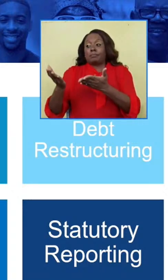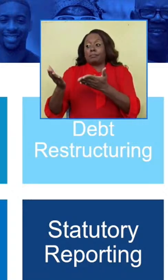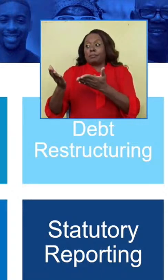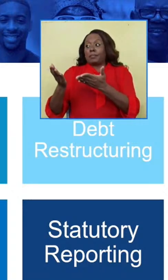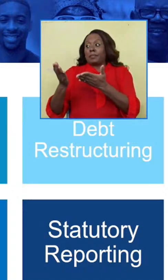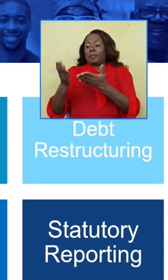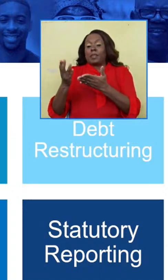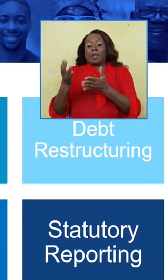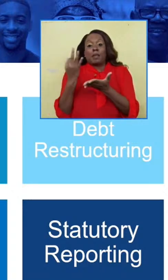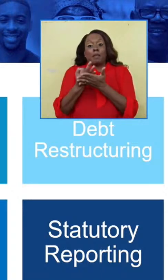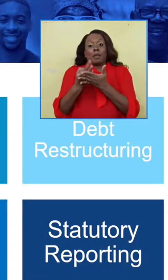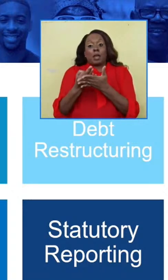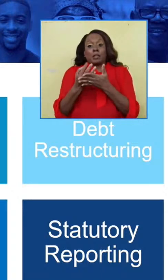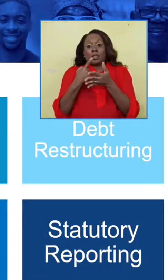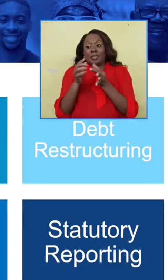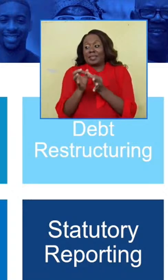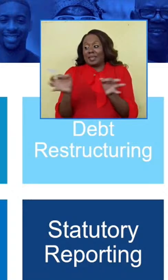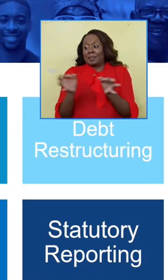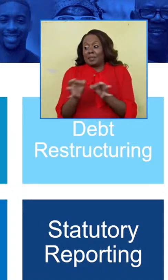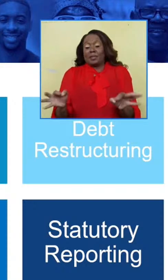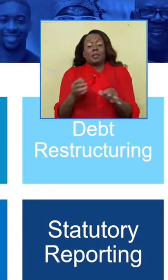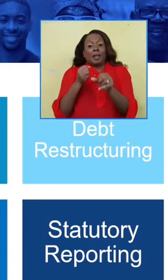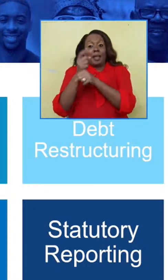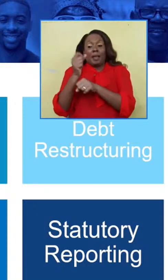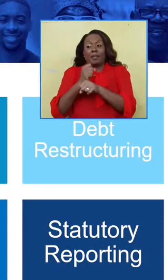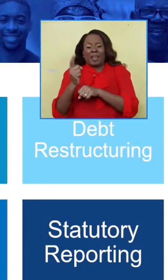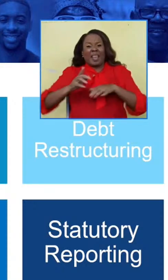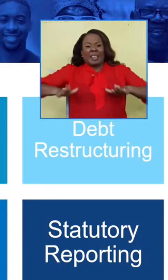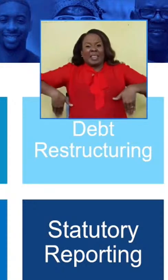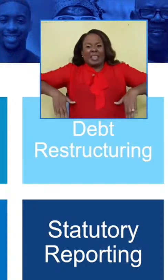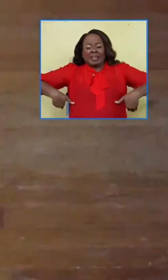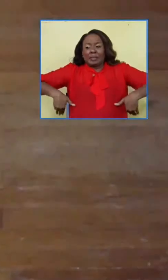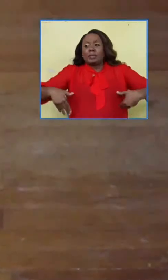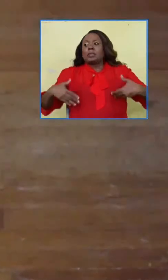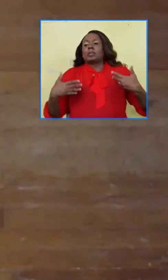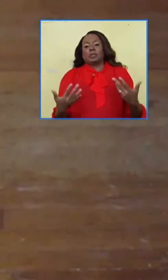backlog of audited financial statements and a delay in paying claims.